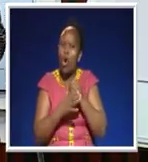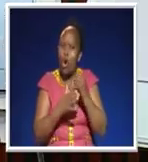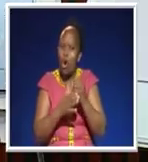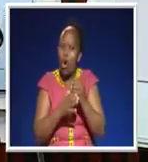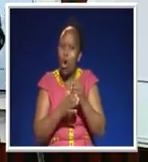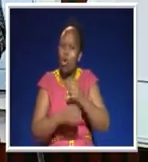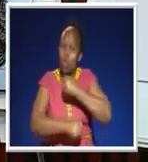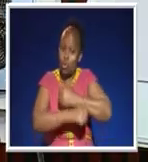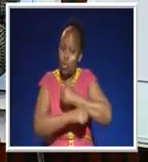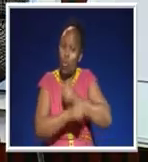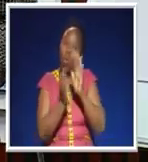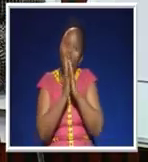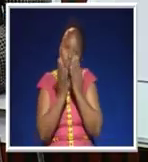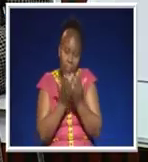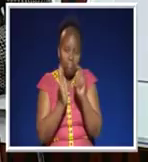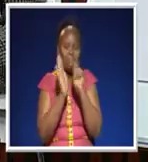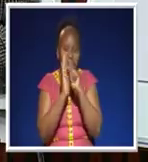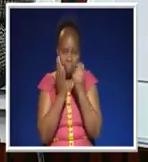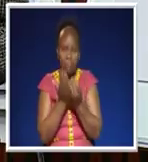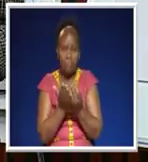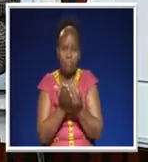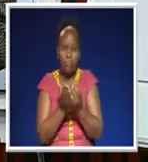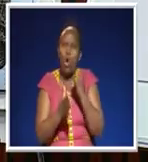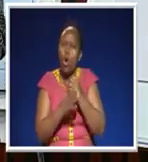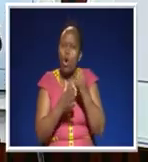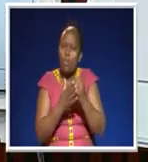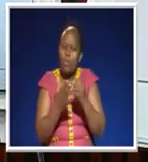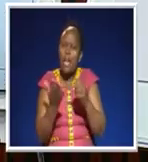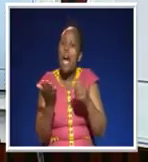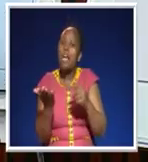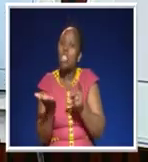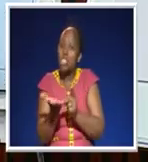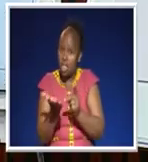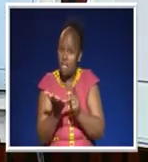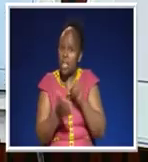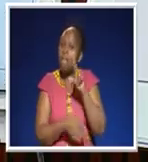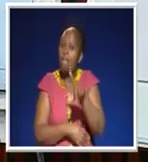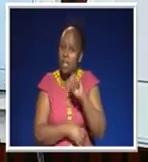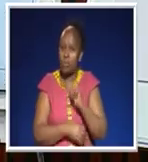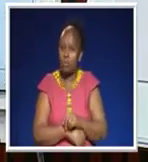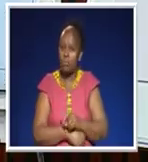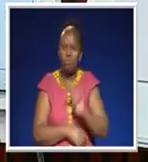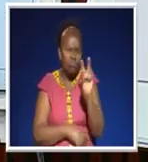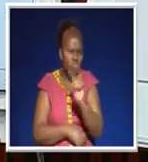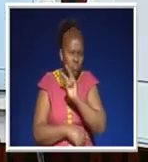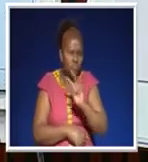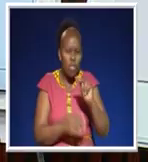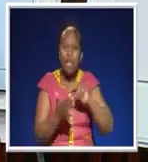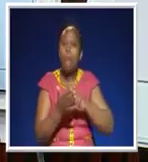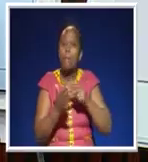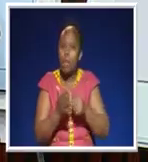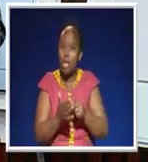book, exercise book or textbook, or even a dictionary. Look for the meaning of the